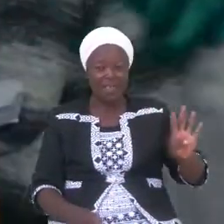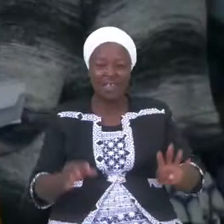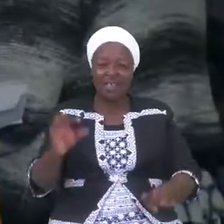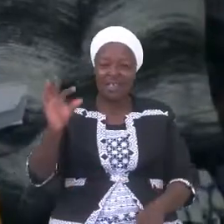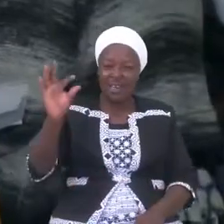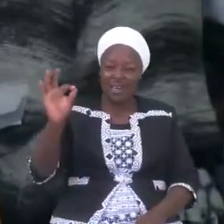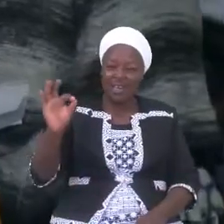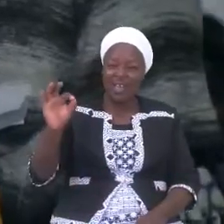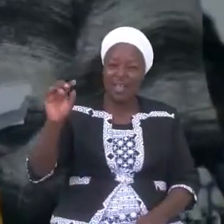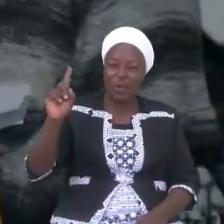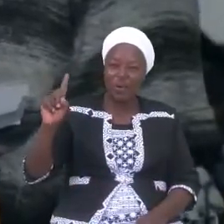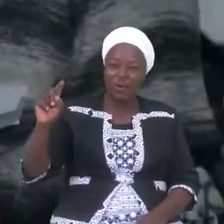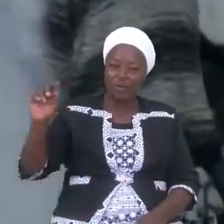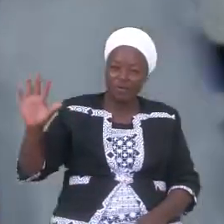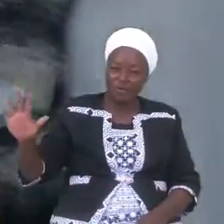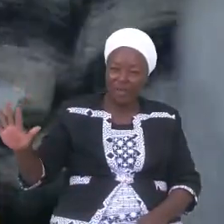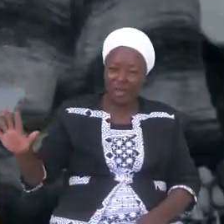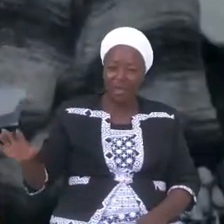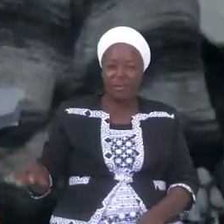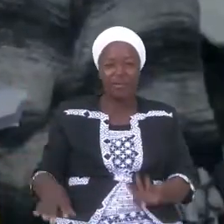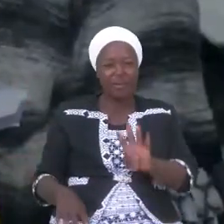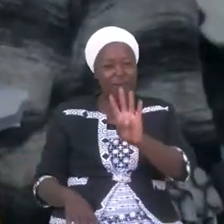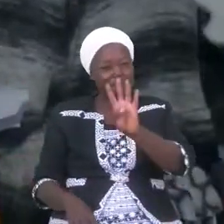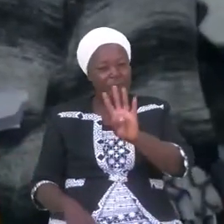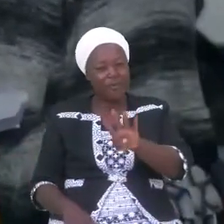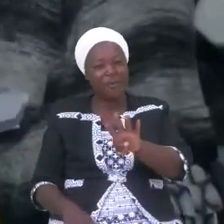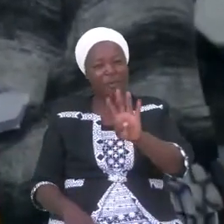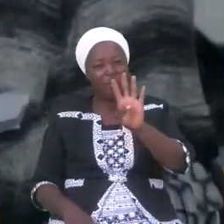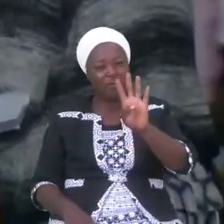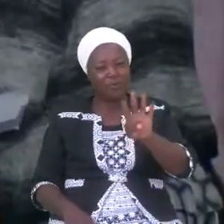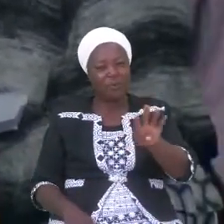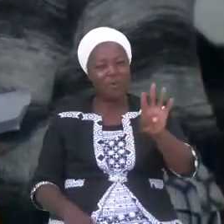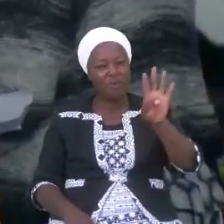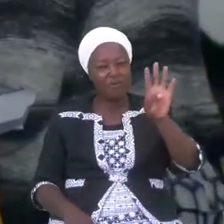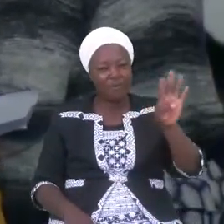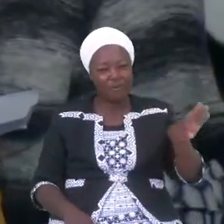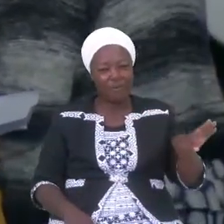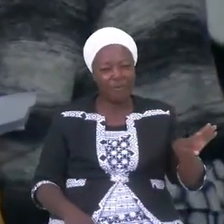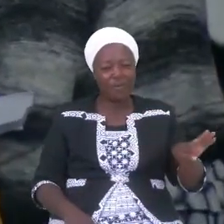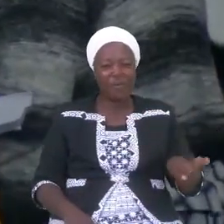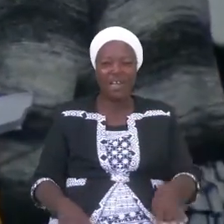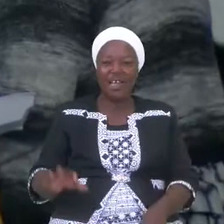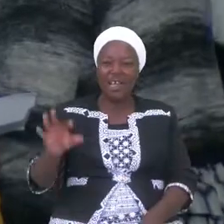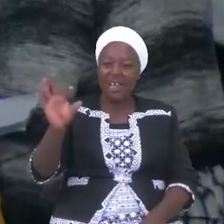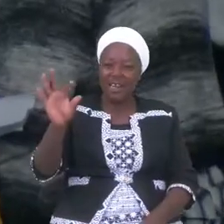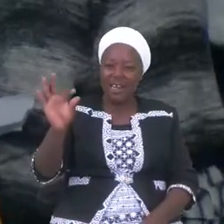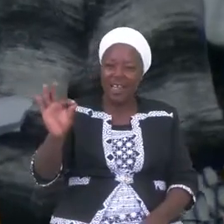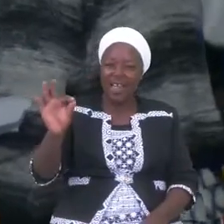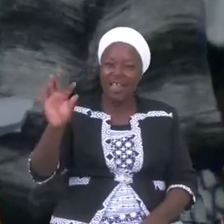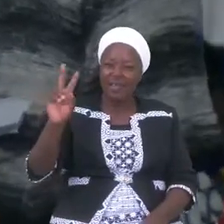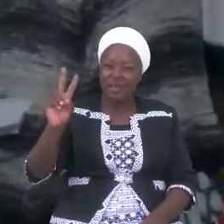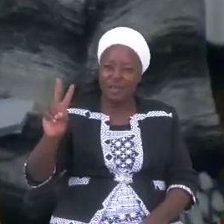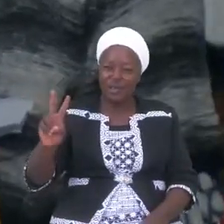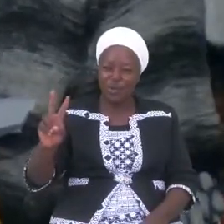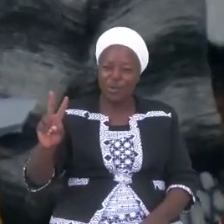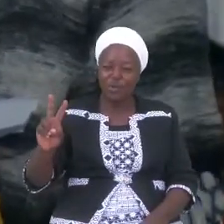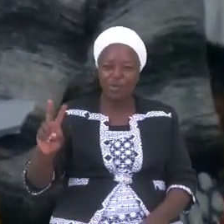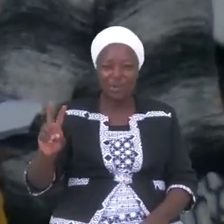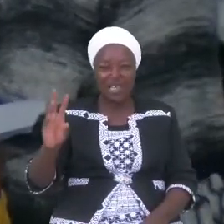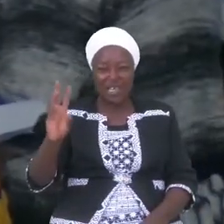Reach out to these our wonderful brethren whom the Lord has brought into the